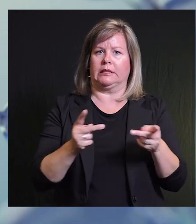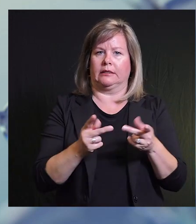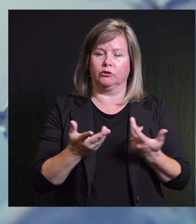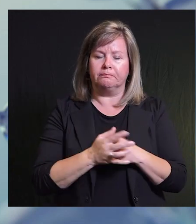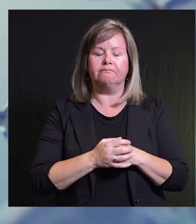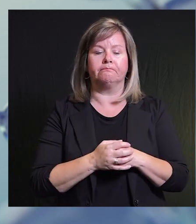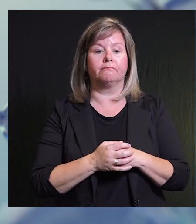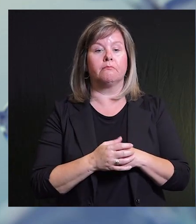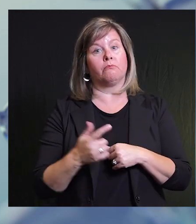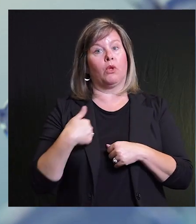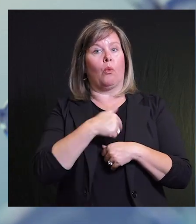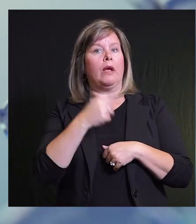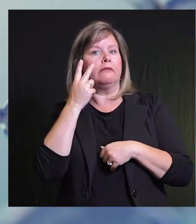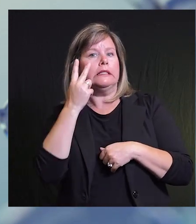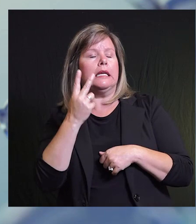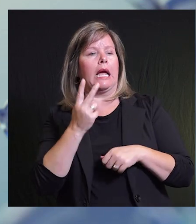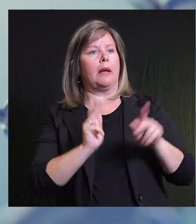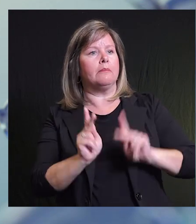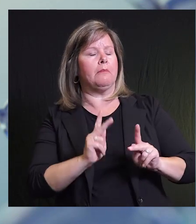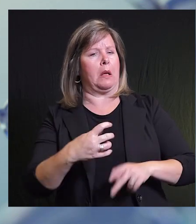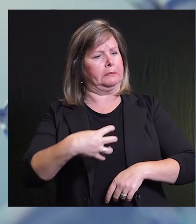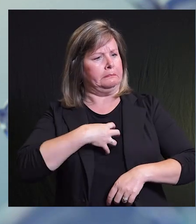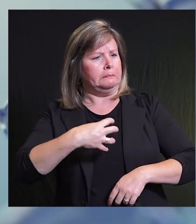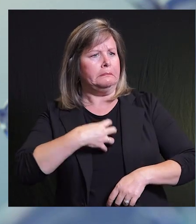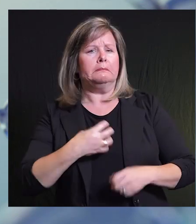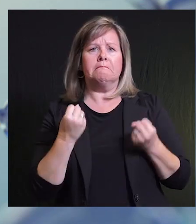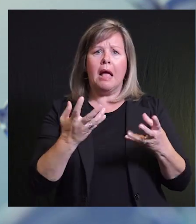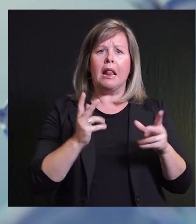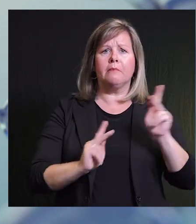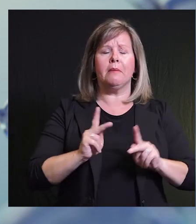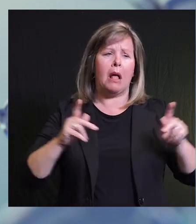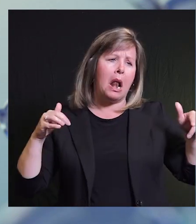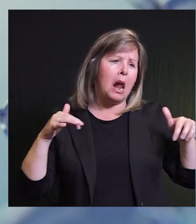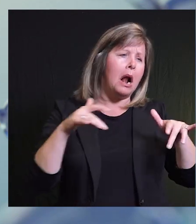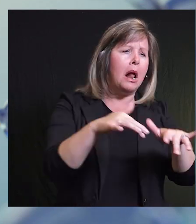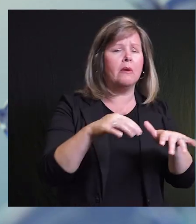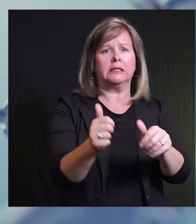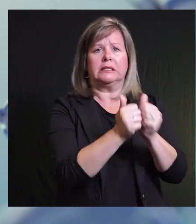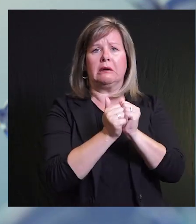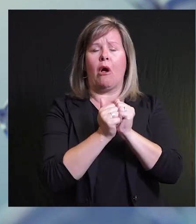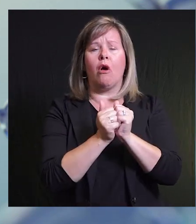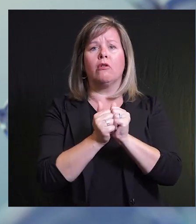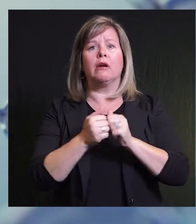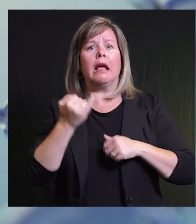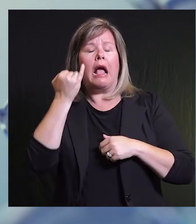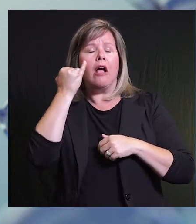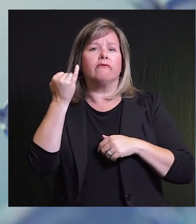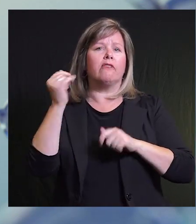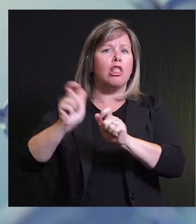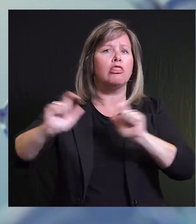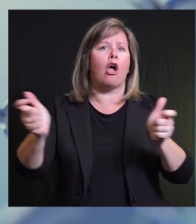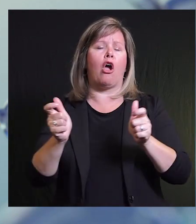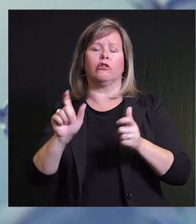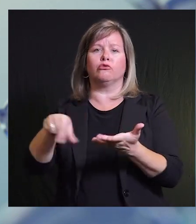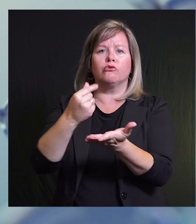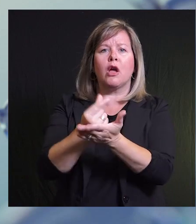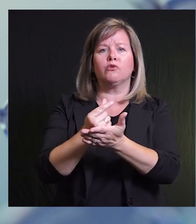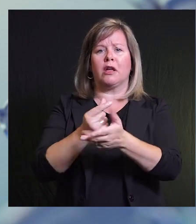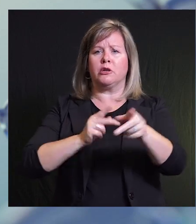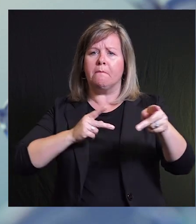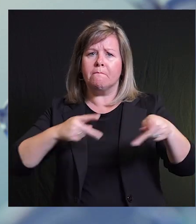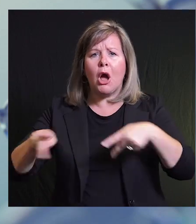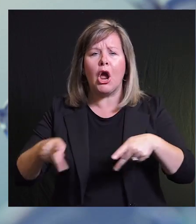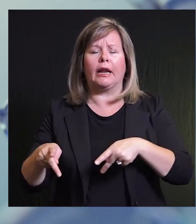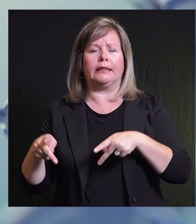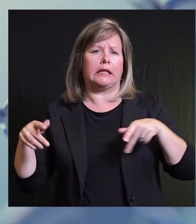lots of complaints and images of large crowds on social media, hearing complaints of large graduation parties,